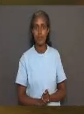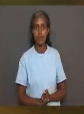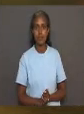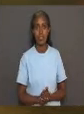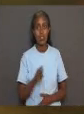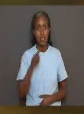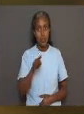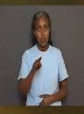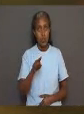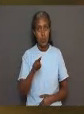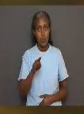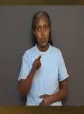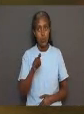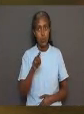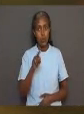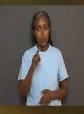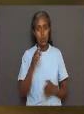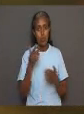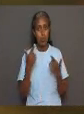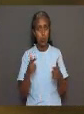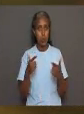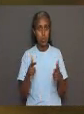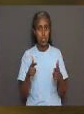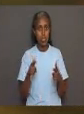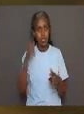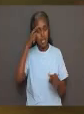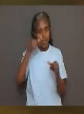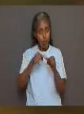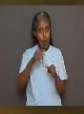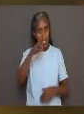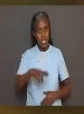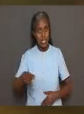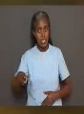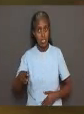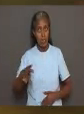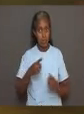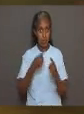You probably recall histograms from previous grades.